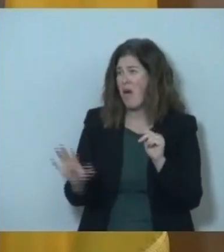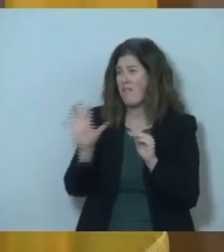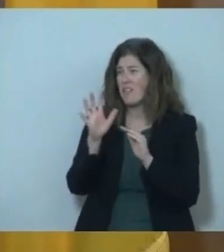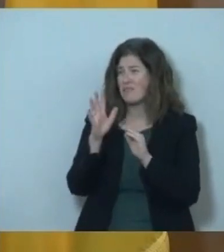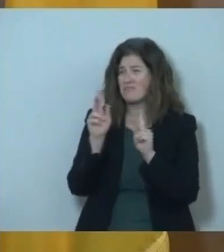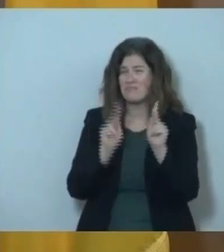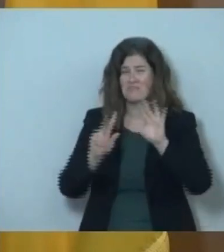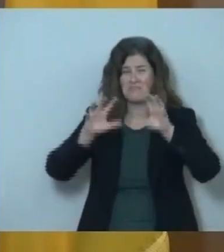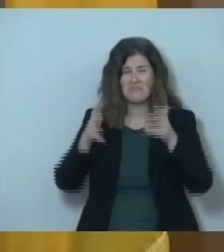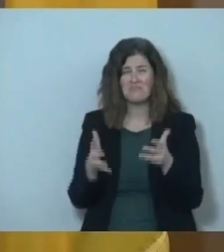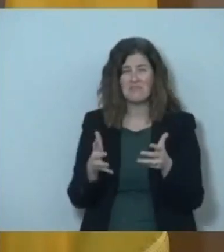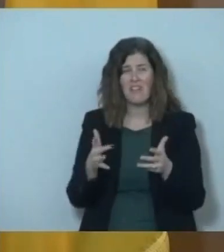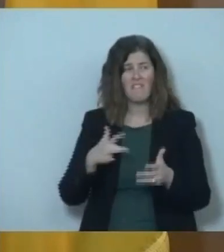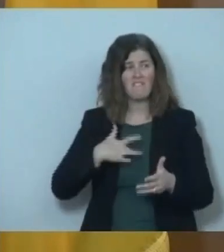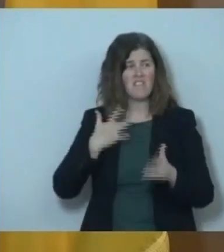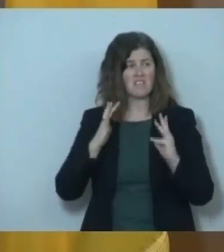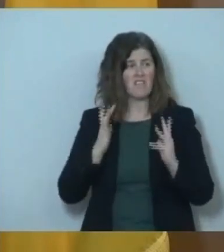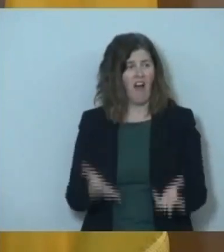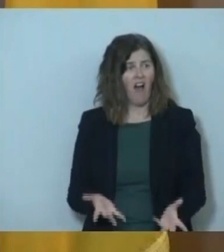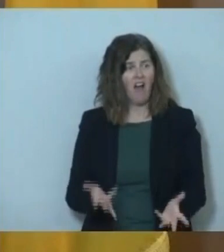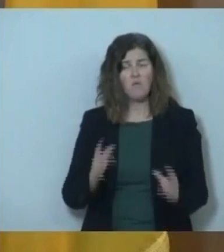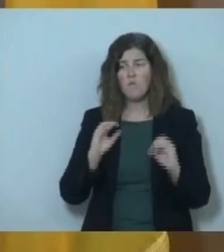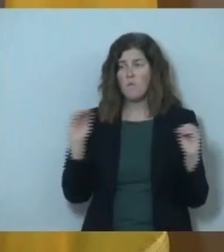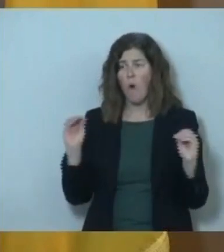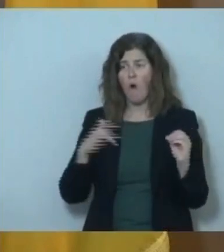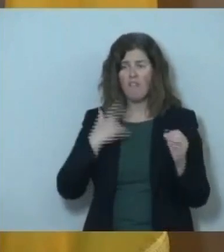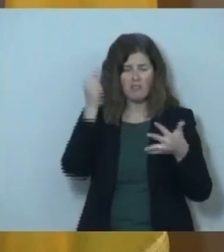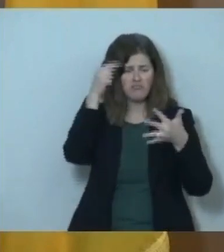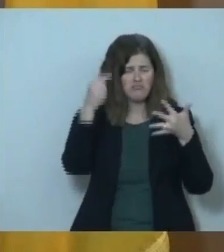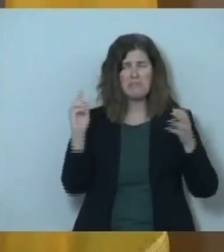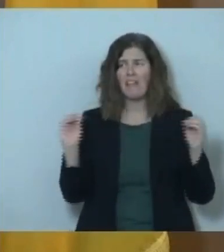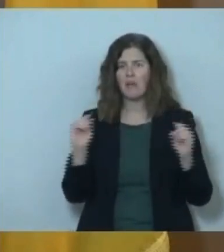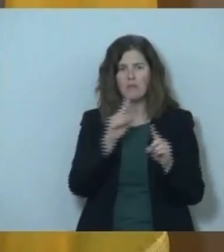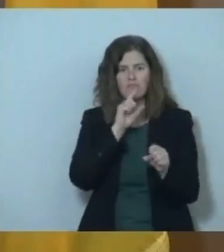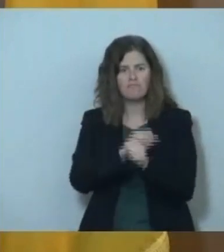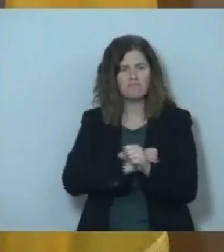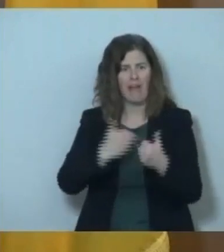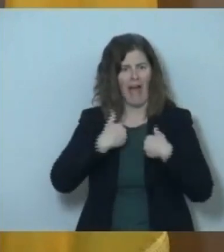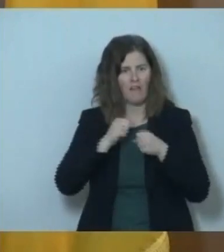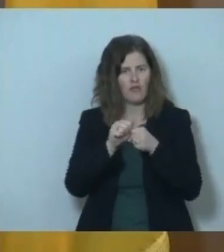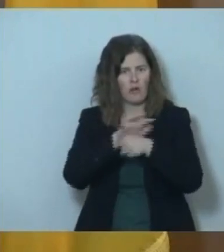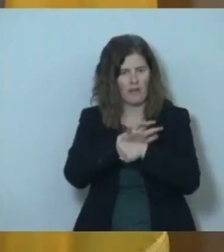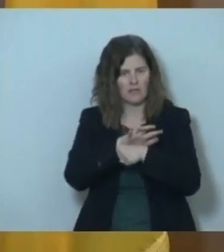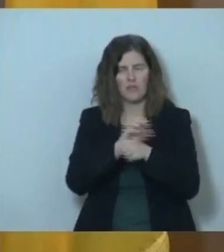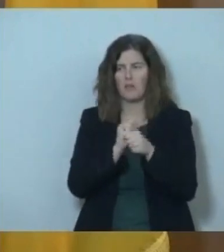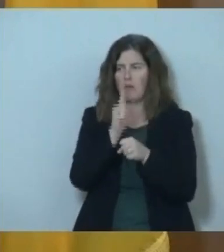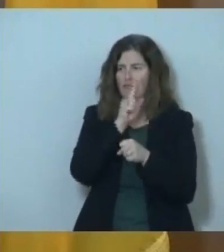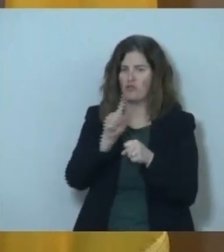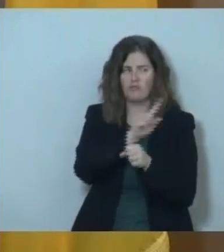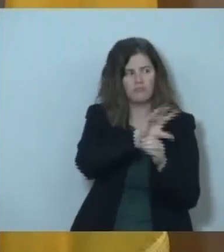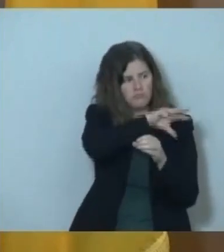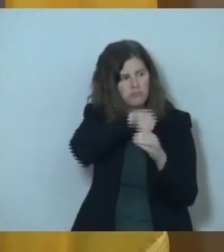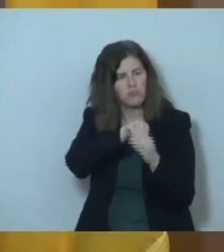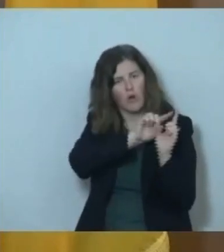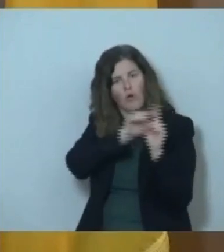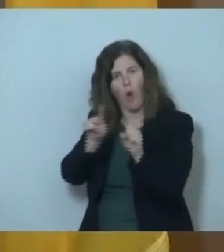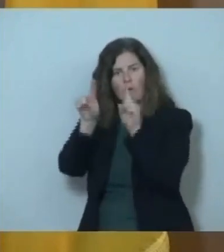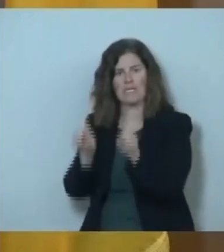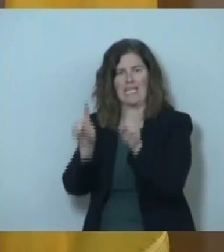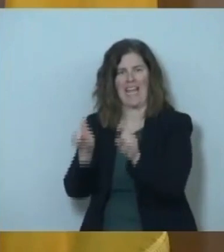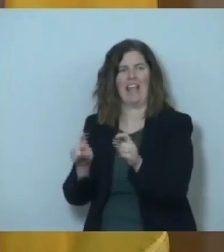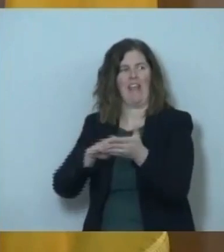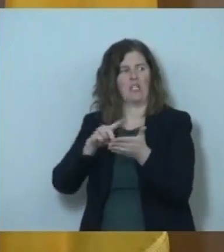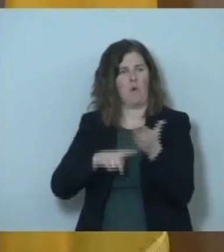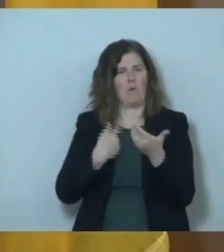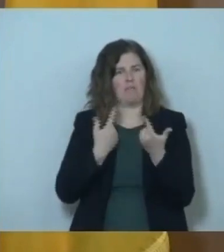doesn't have any symptoms. So we just want to make sure that people are really engaged in getting tested. That's the kind of surveillance that